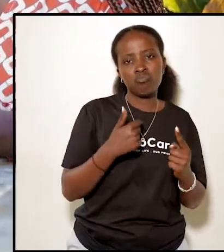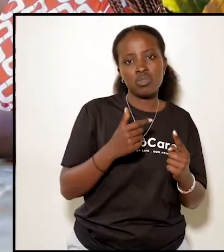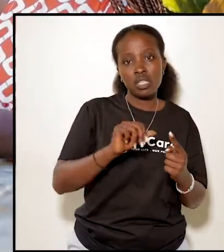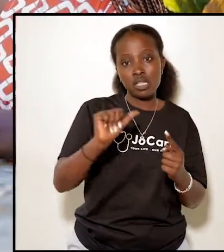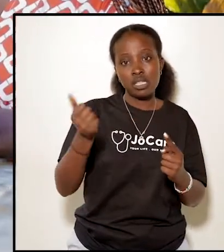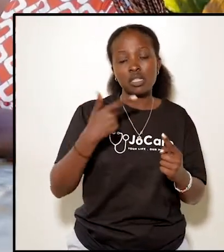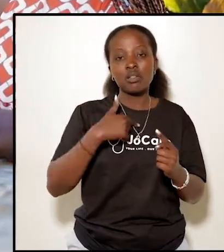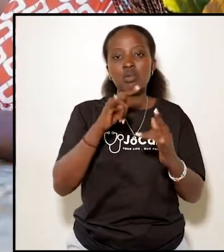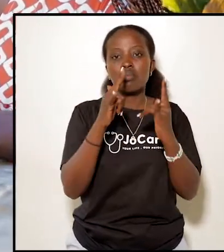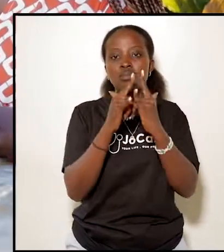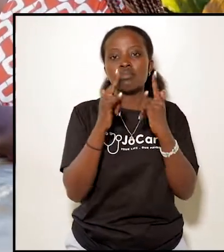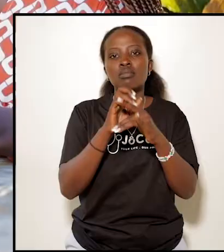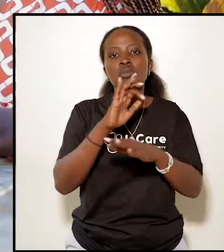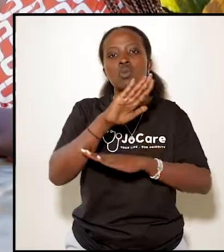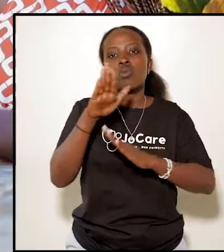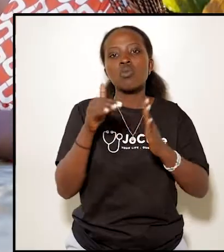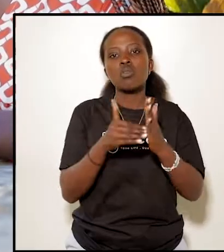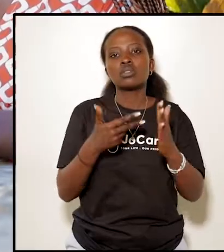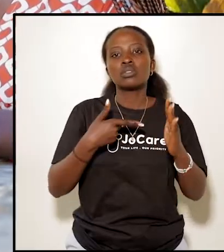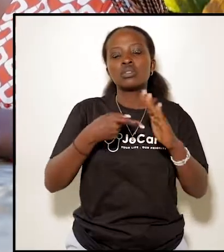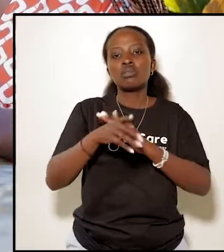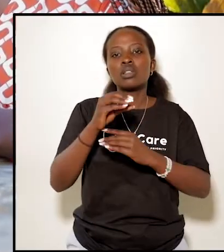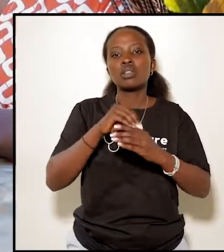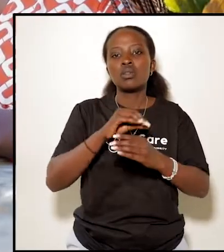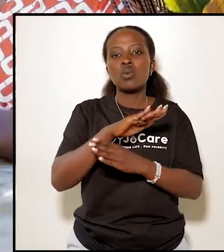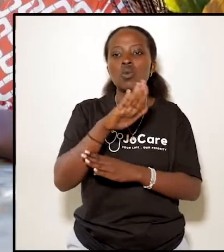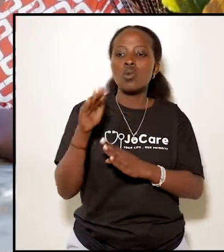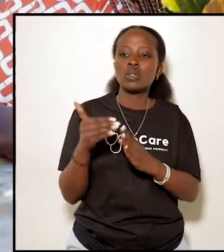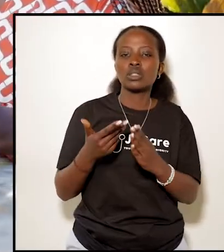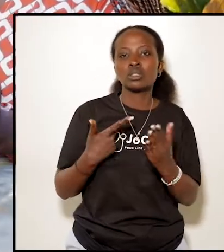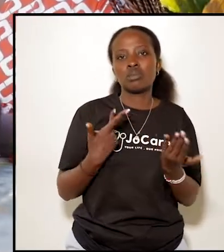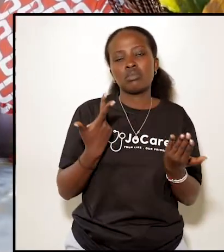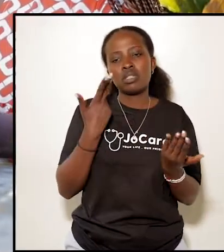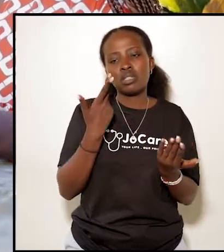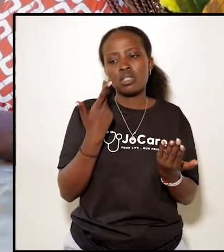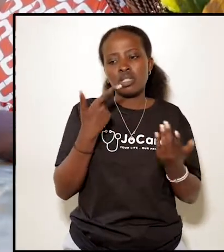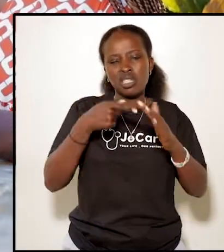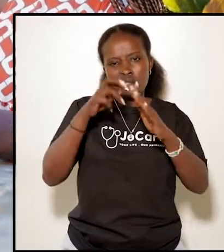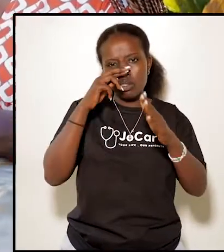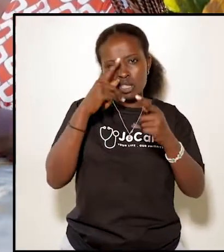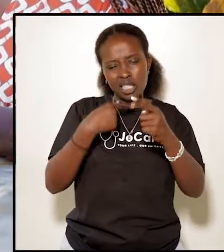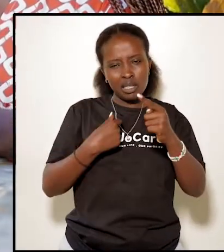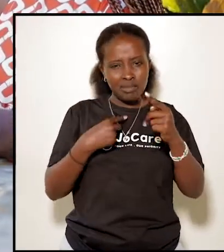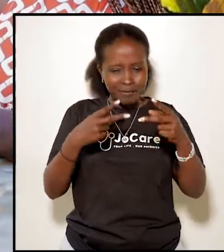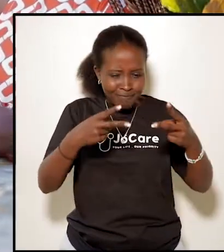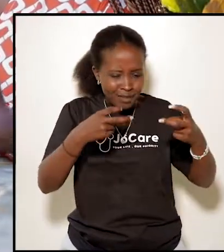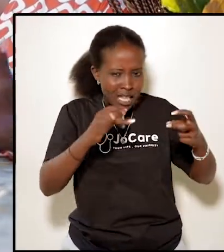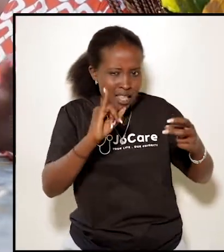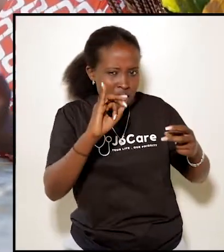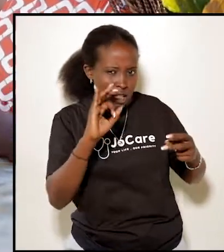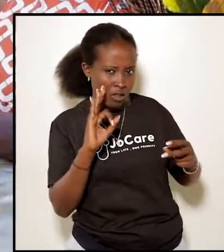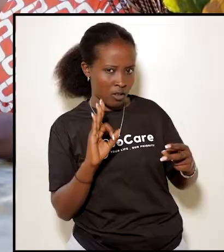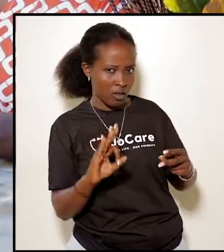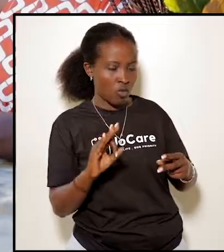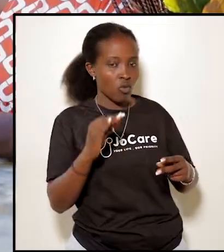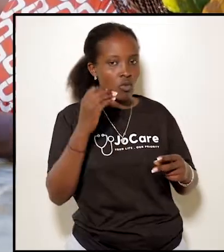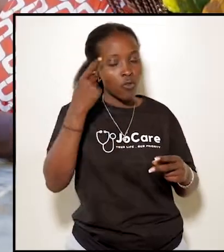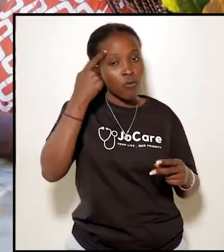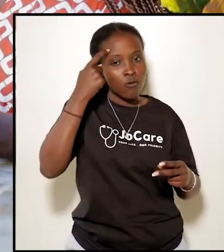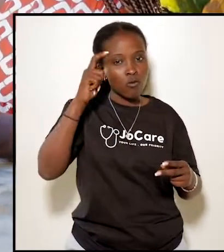even advise for pap smears where you may have endometrial biopsies to check if